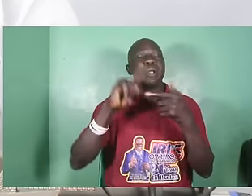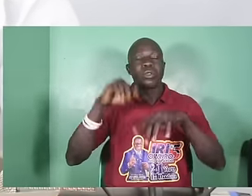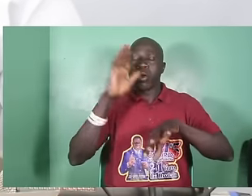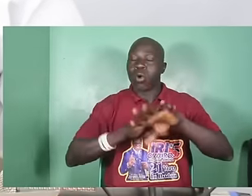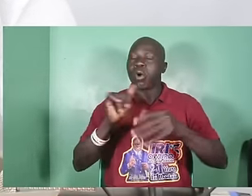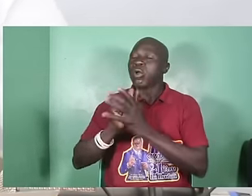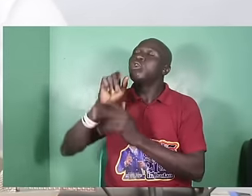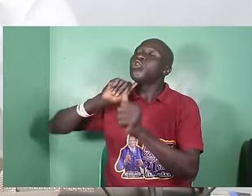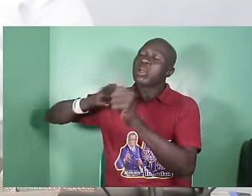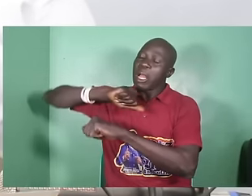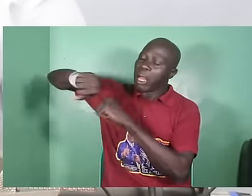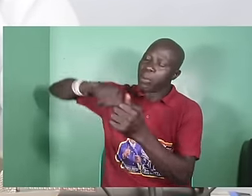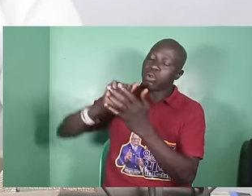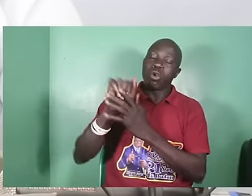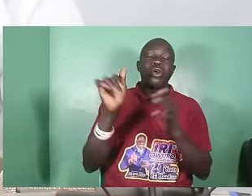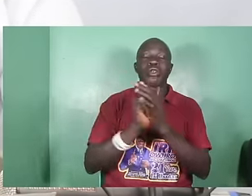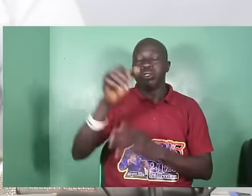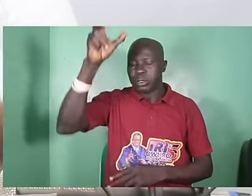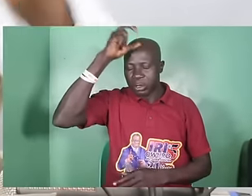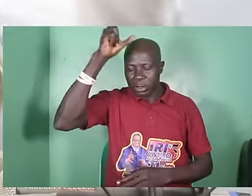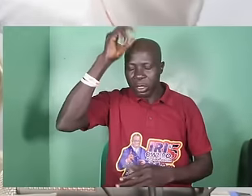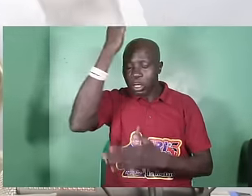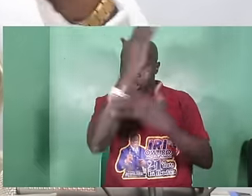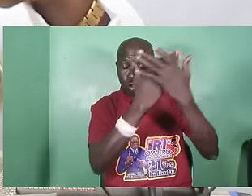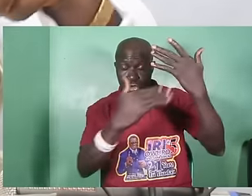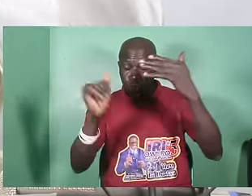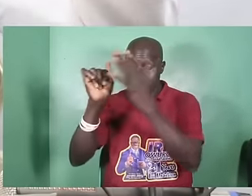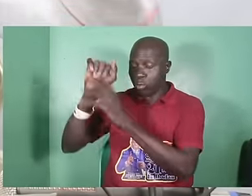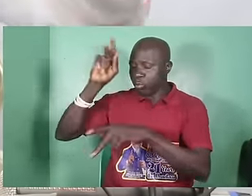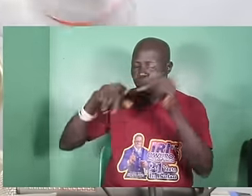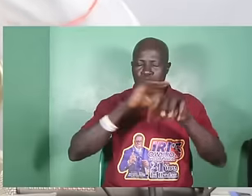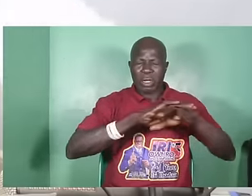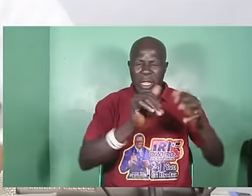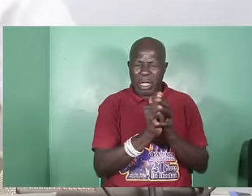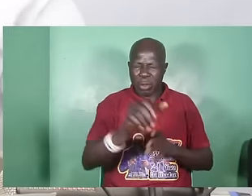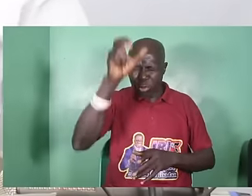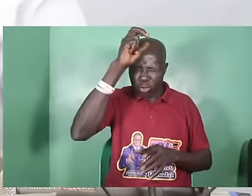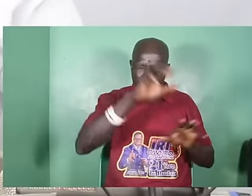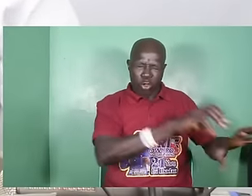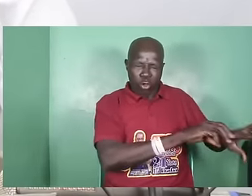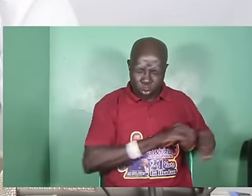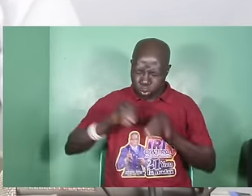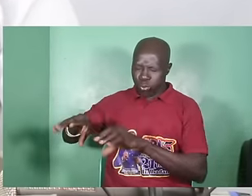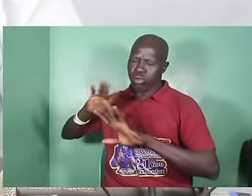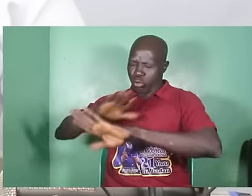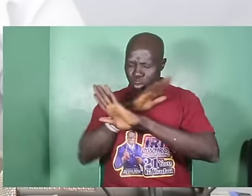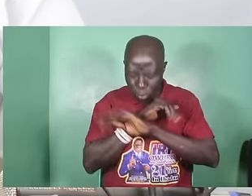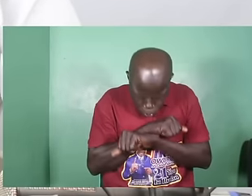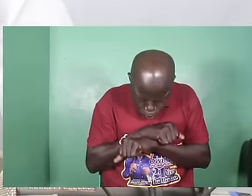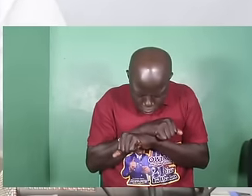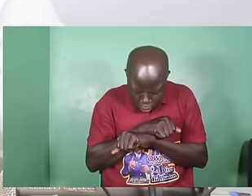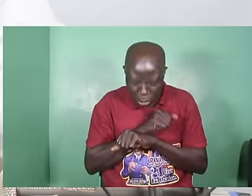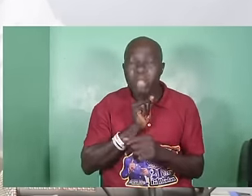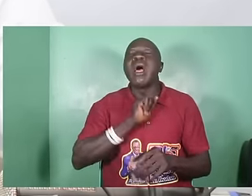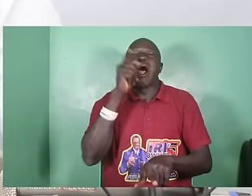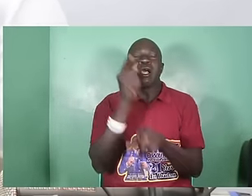The Lord said we pray on what we call giants. A lot of people, giants put them in bondage. I